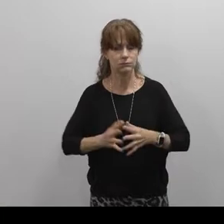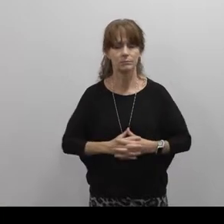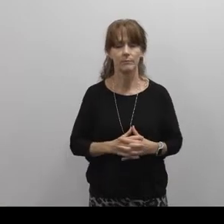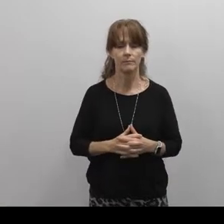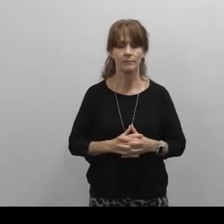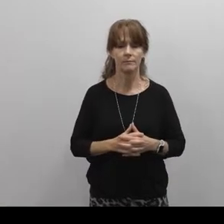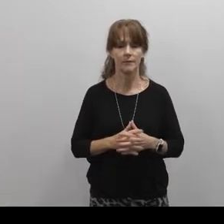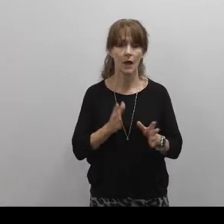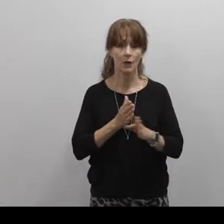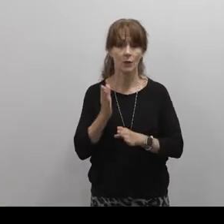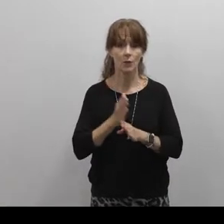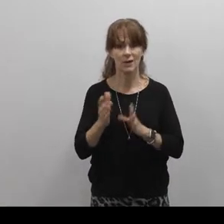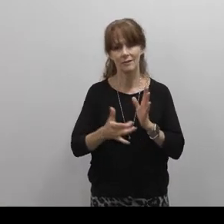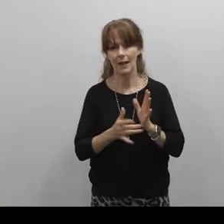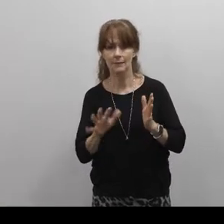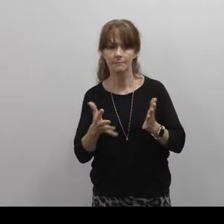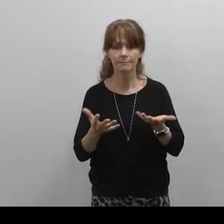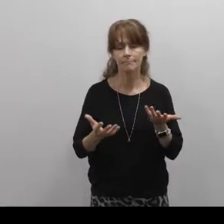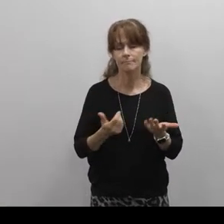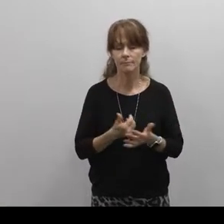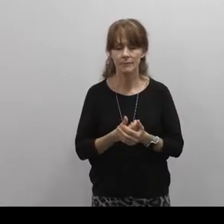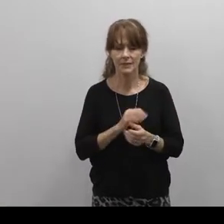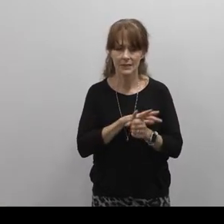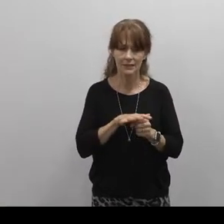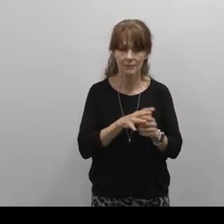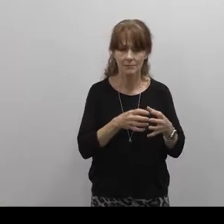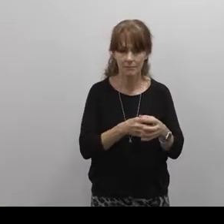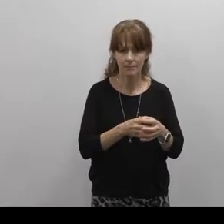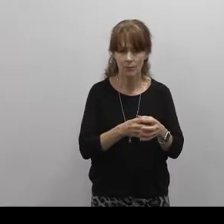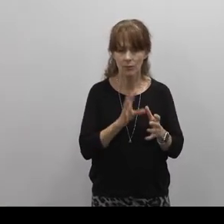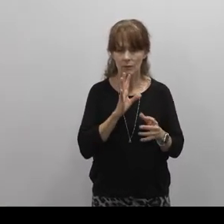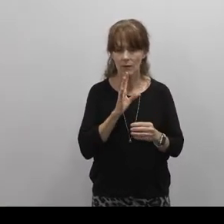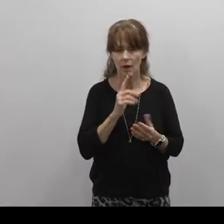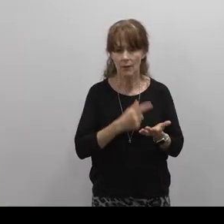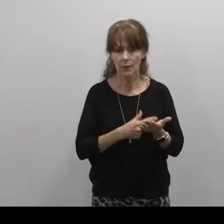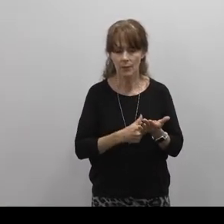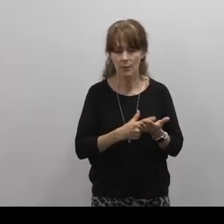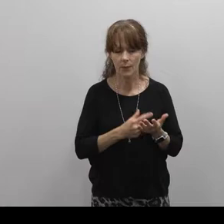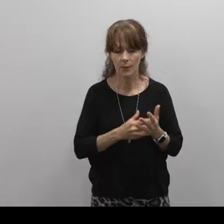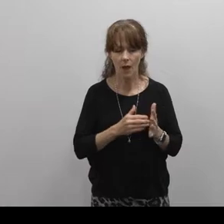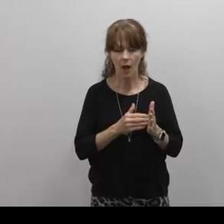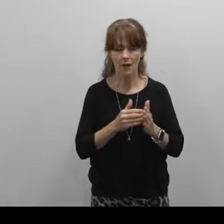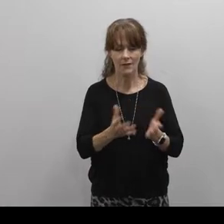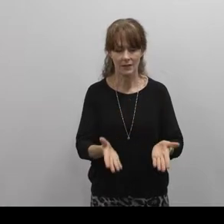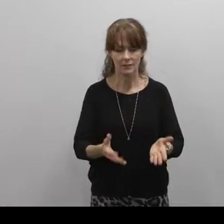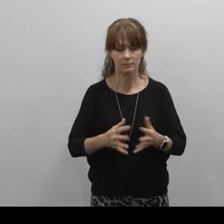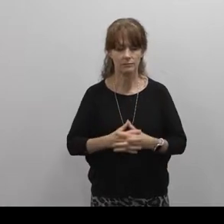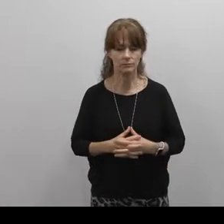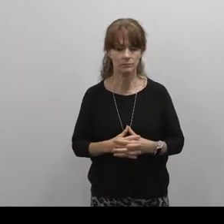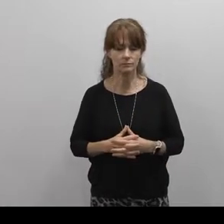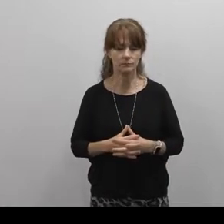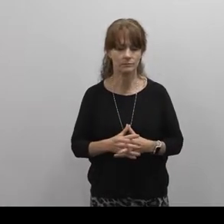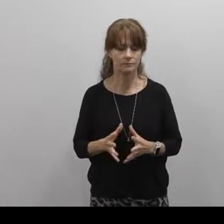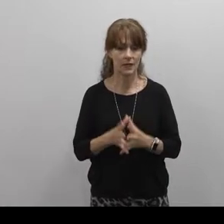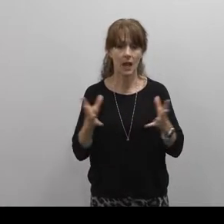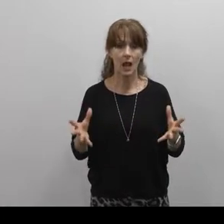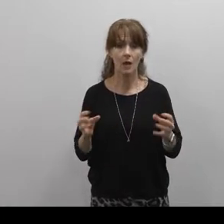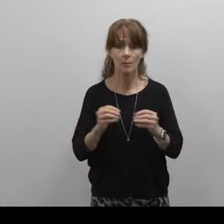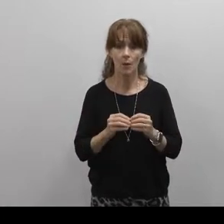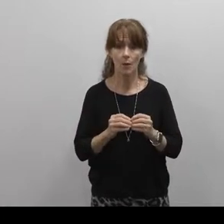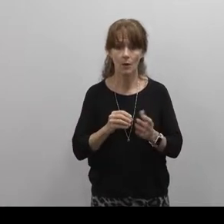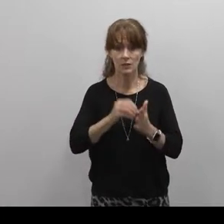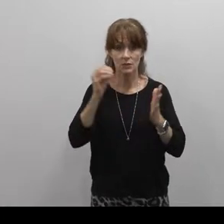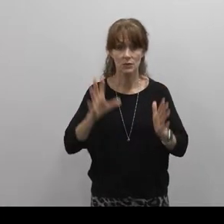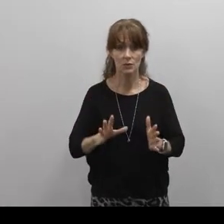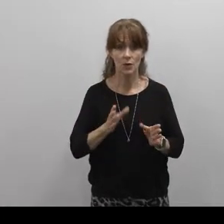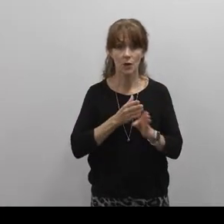Career techs, I won't spend a whole lot of time on this particular category. We've highlighted this section quite a bit. We just know there's quite a bit more to do to get our